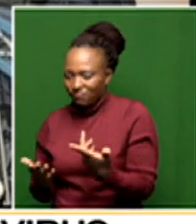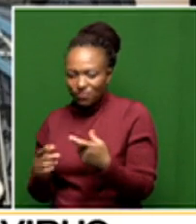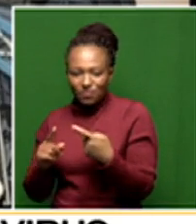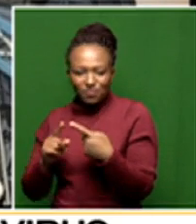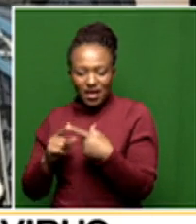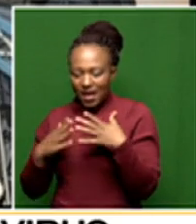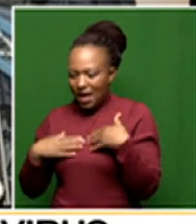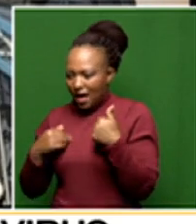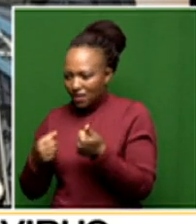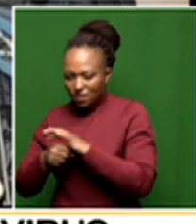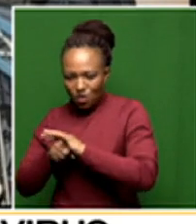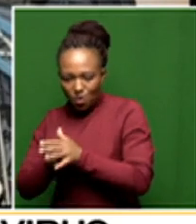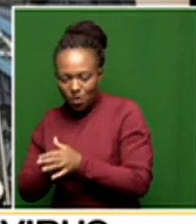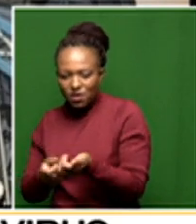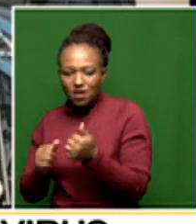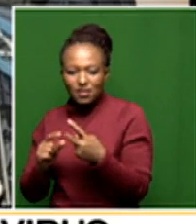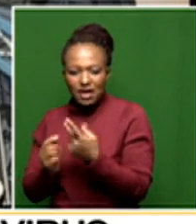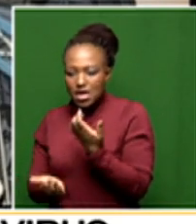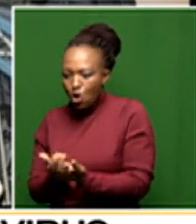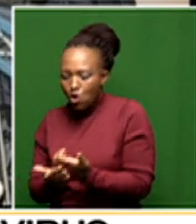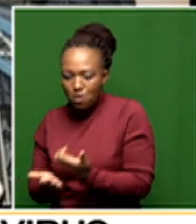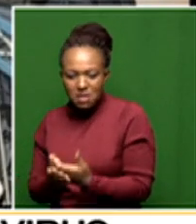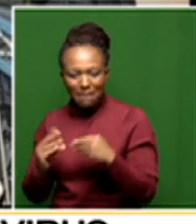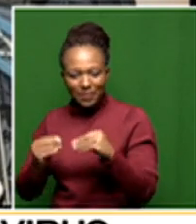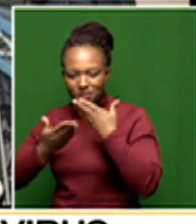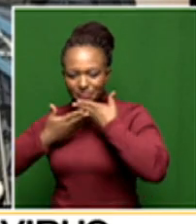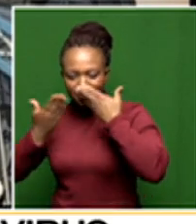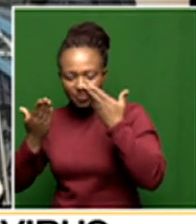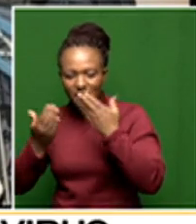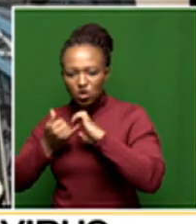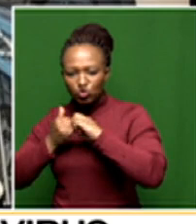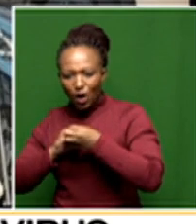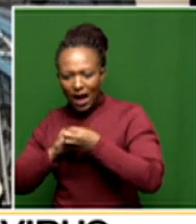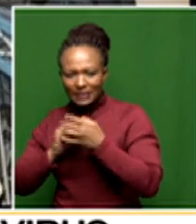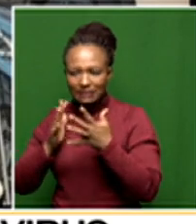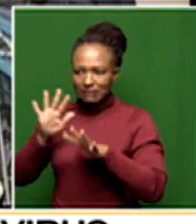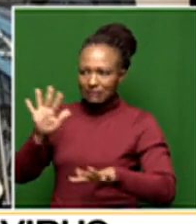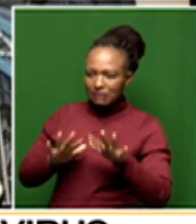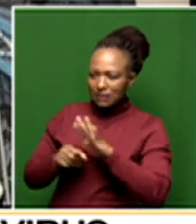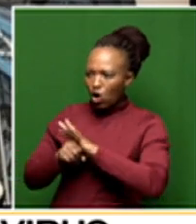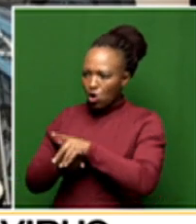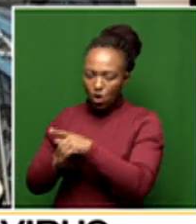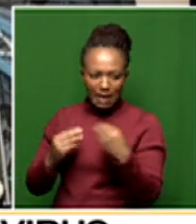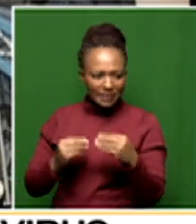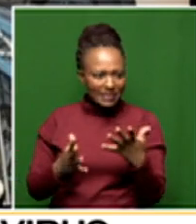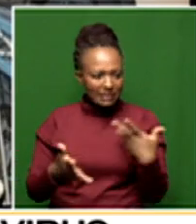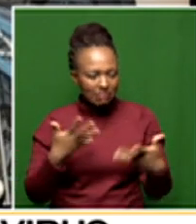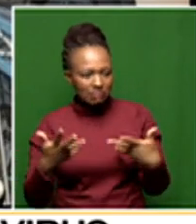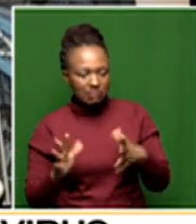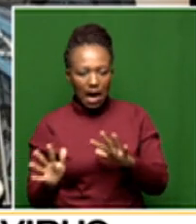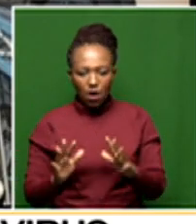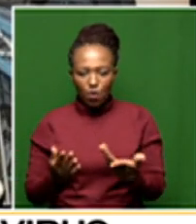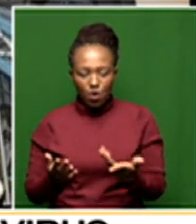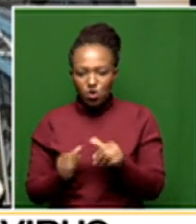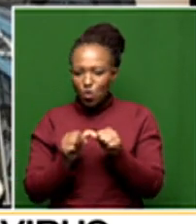a health pandemic, but an economic crisis, and to try and fly through both of those, it's never been done before. You know, how do you